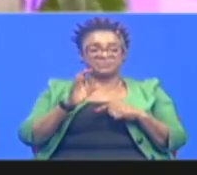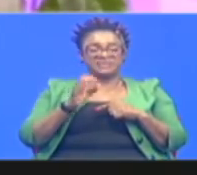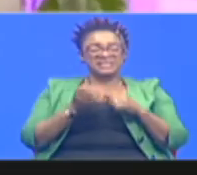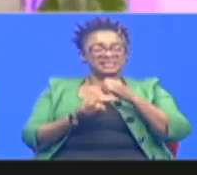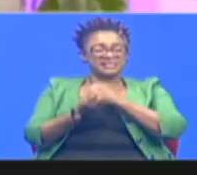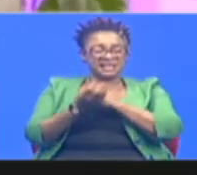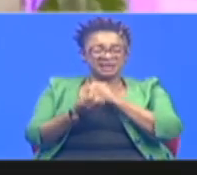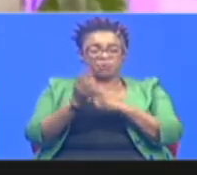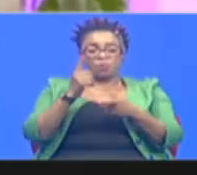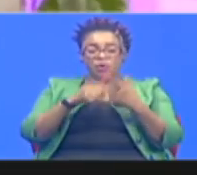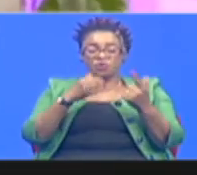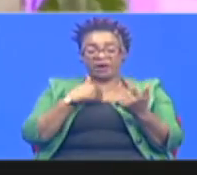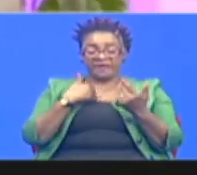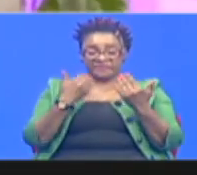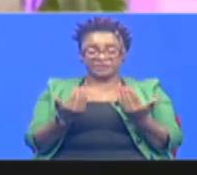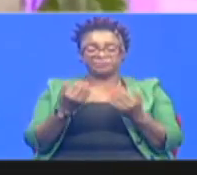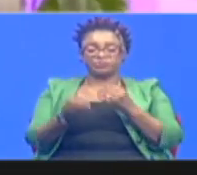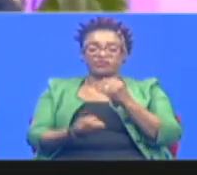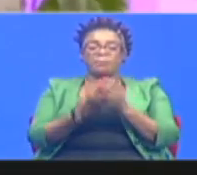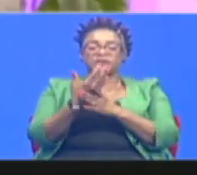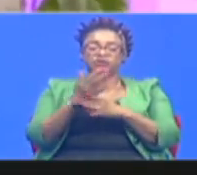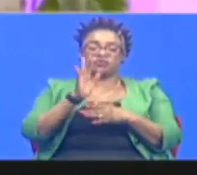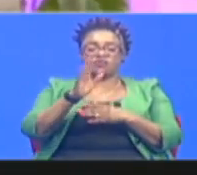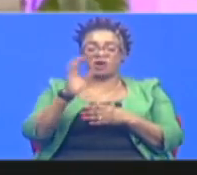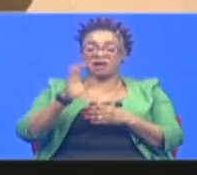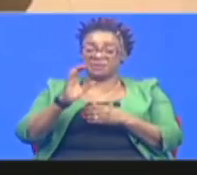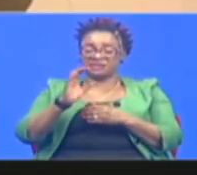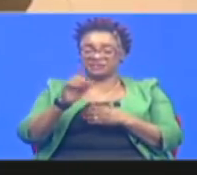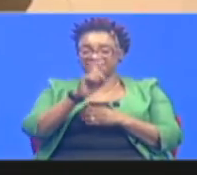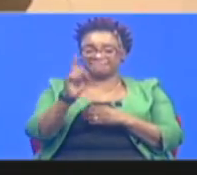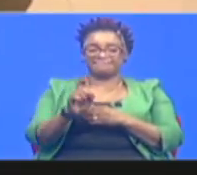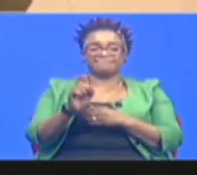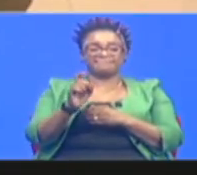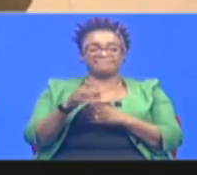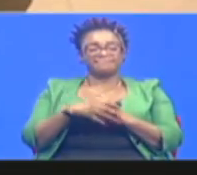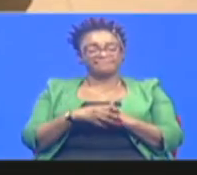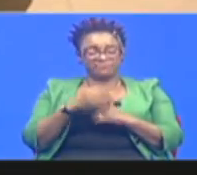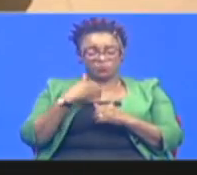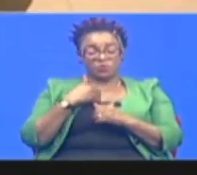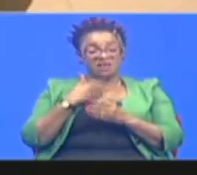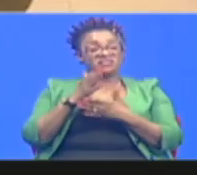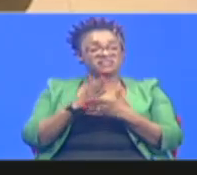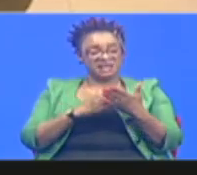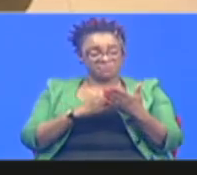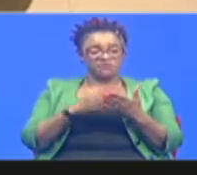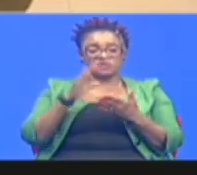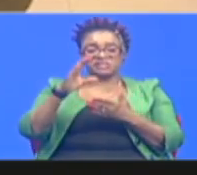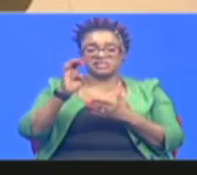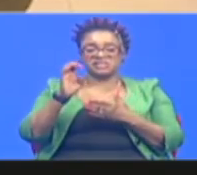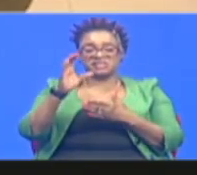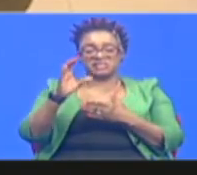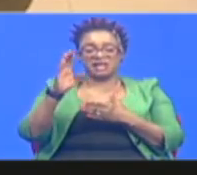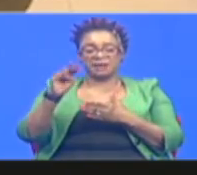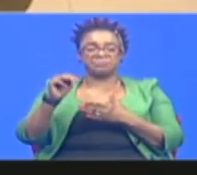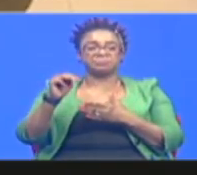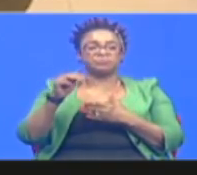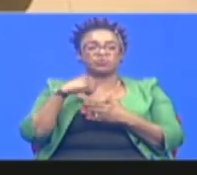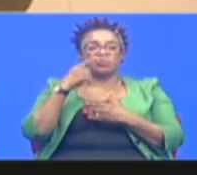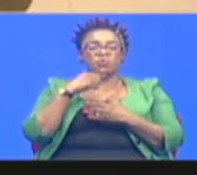right now in terms of the formation of your cabinet. There are some of your CECMs who are